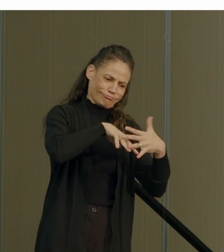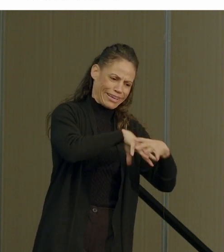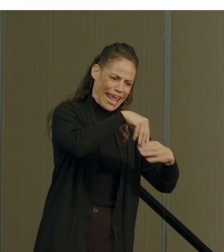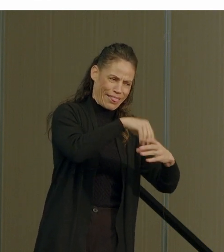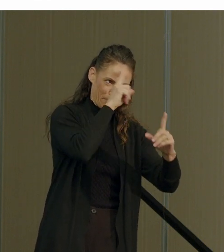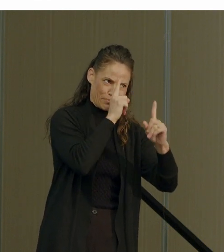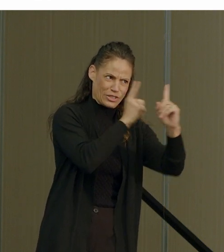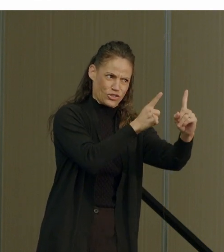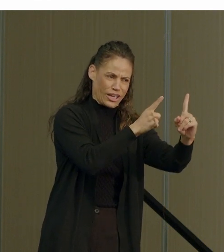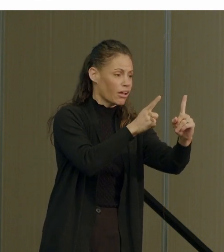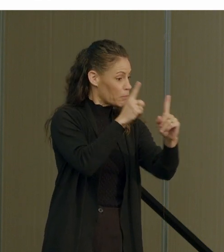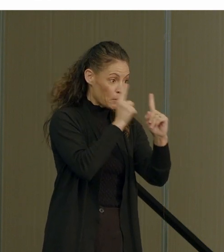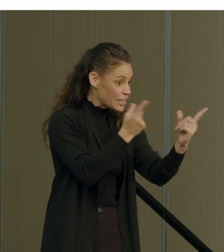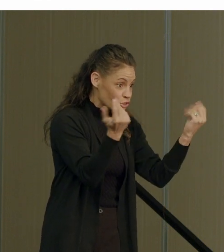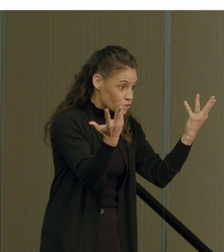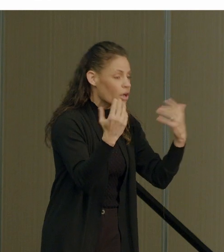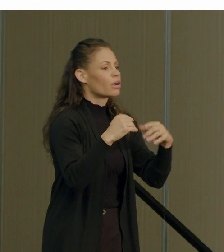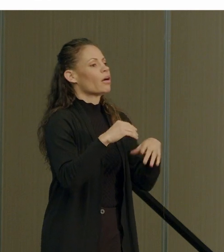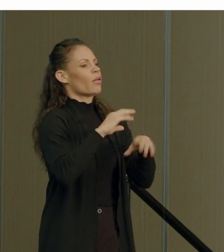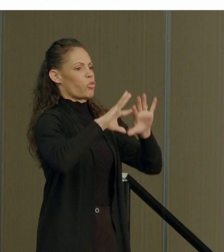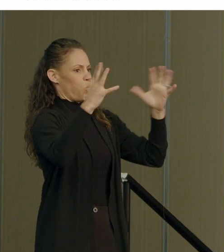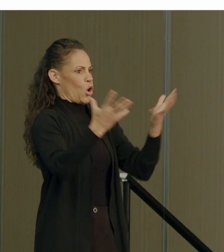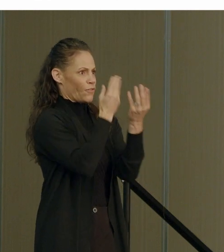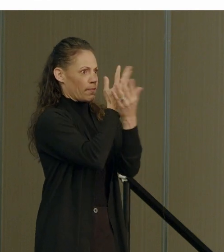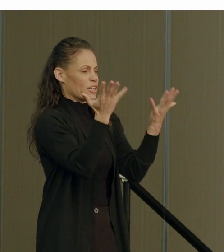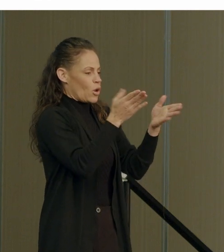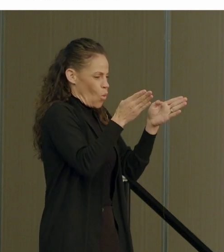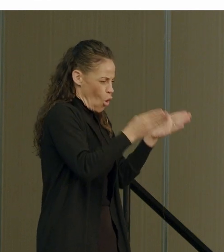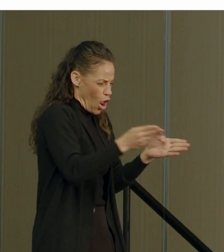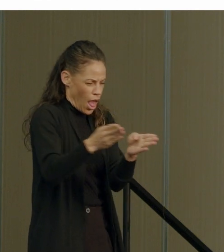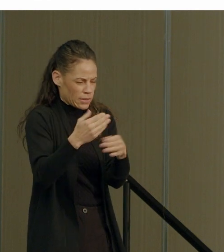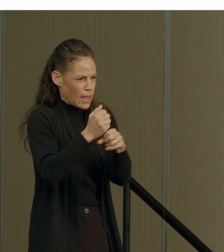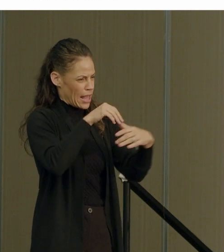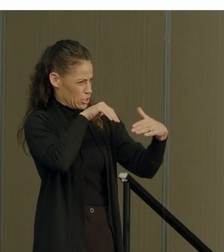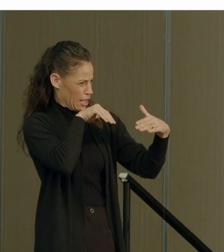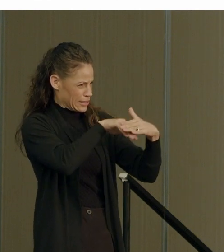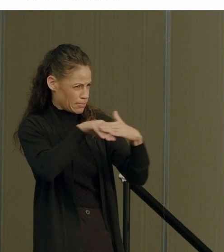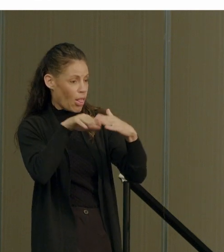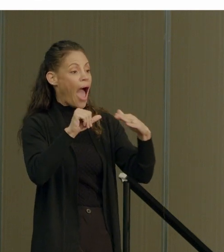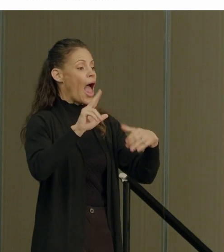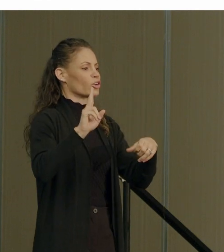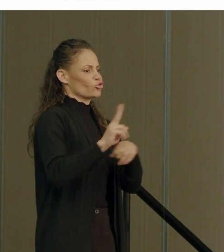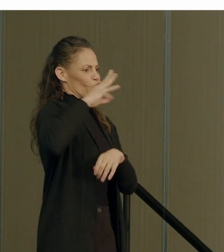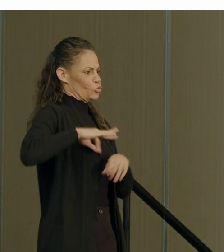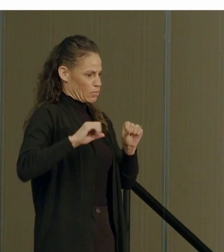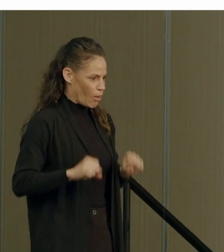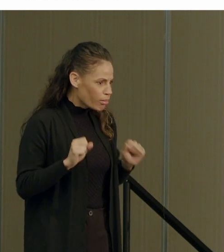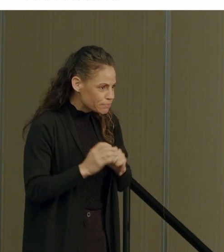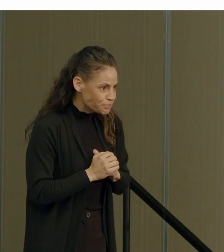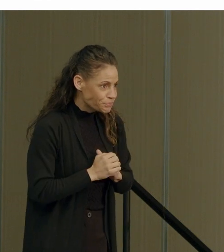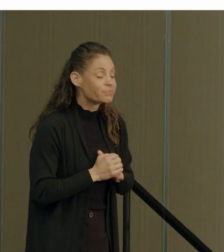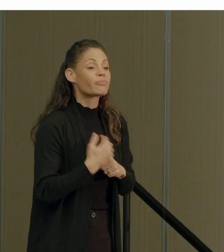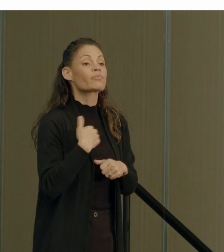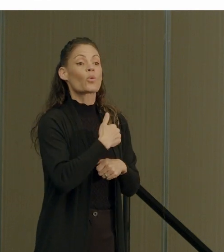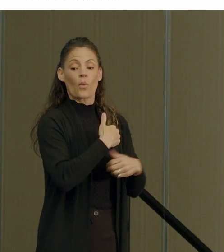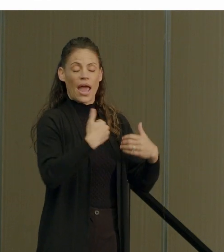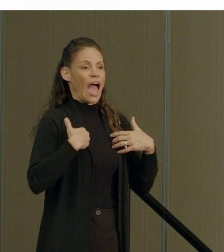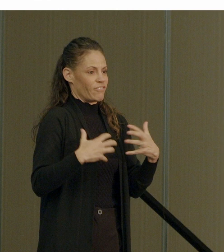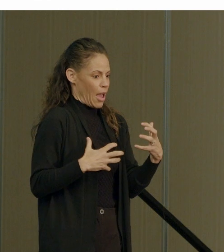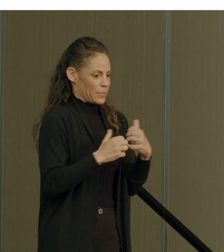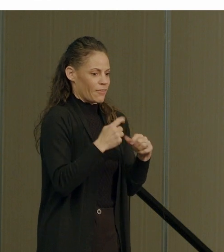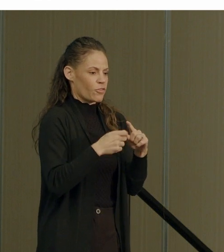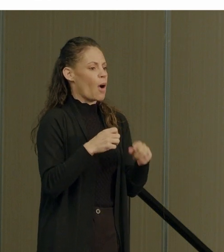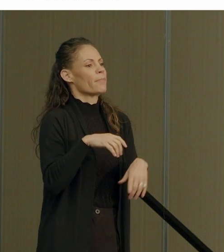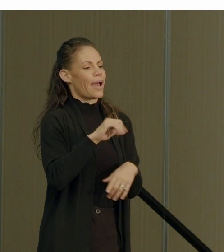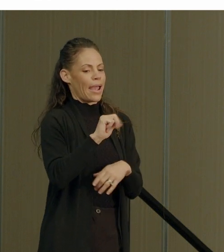organize the world's information and make it universally accessible and useful. We've got a packed agenda today. We've got updates from Android,